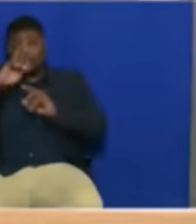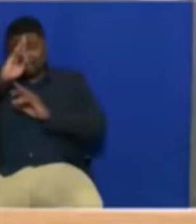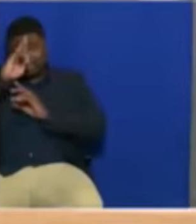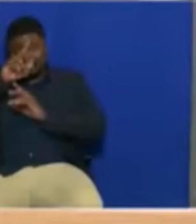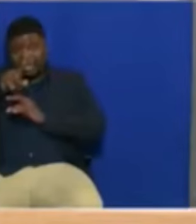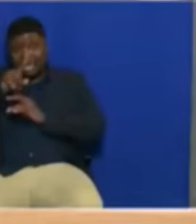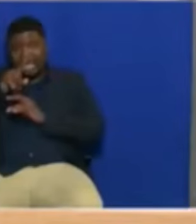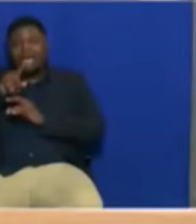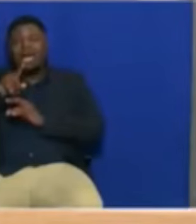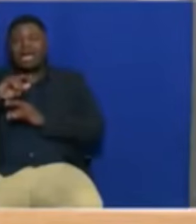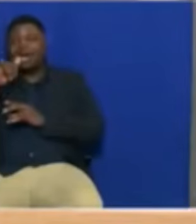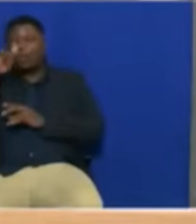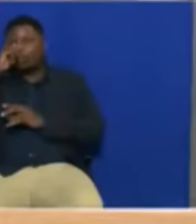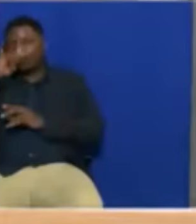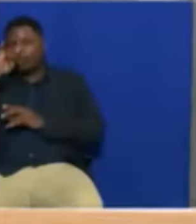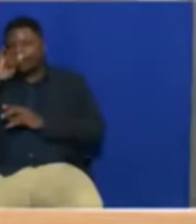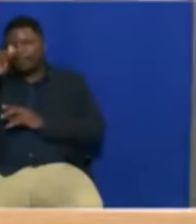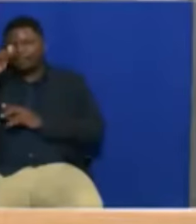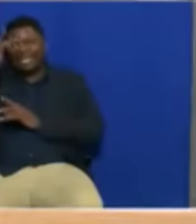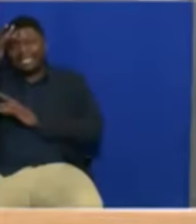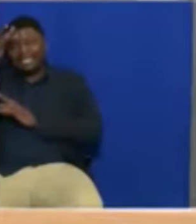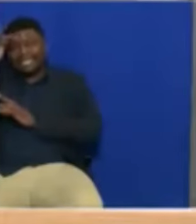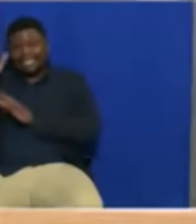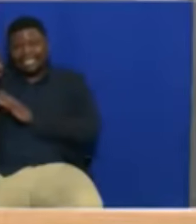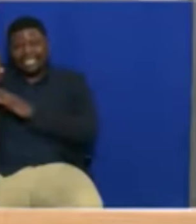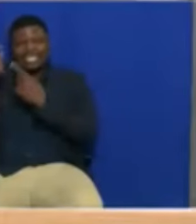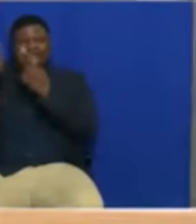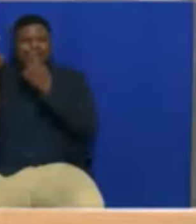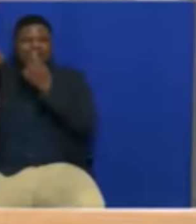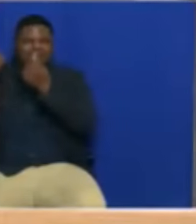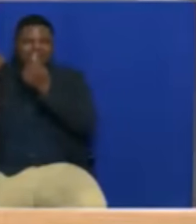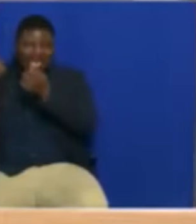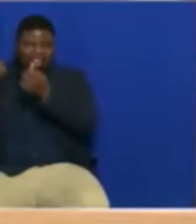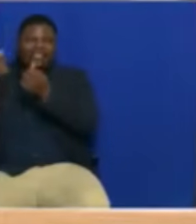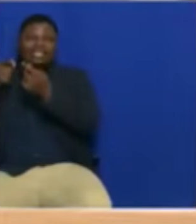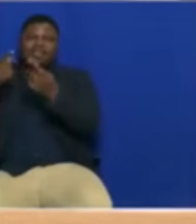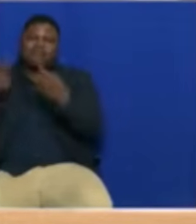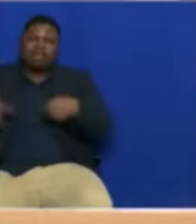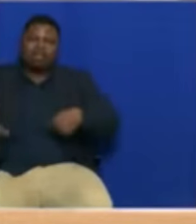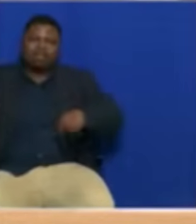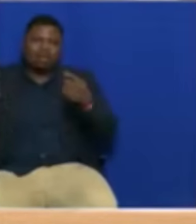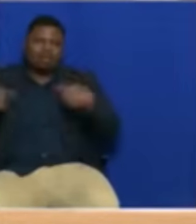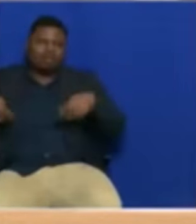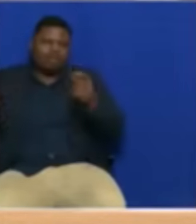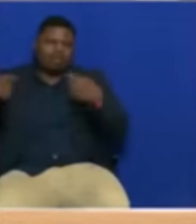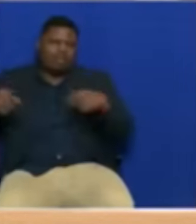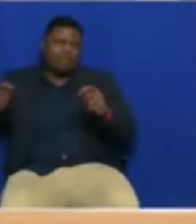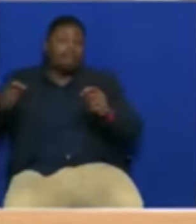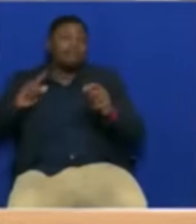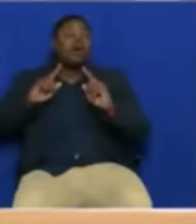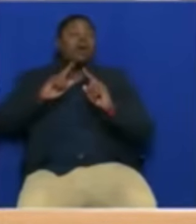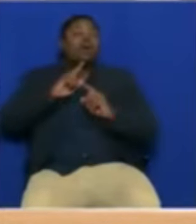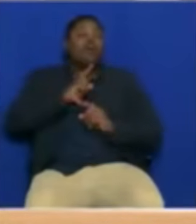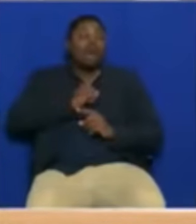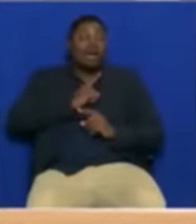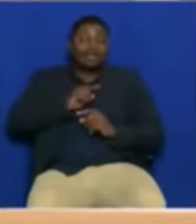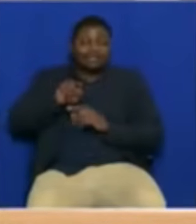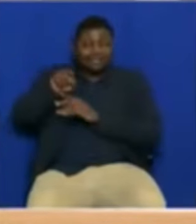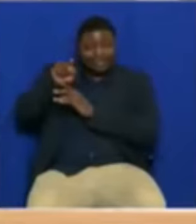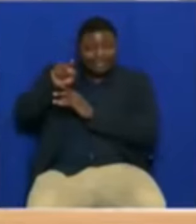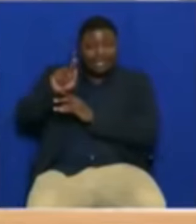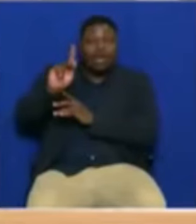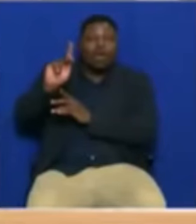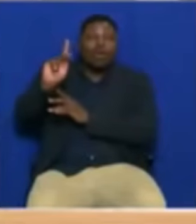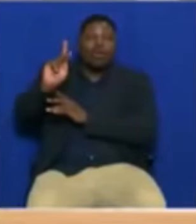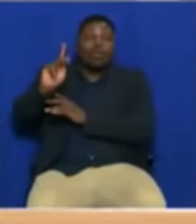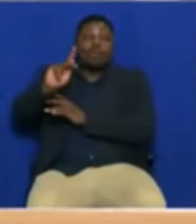that General Lushaba lost a laptop involved in some other things, and they did this by using crime